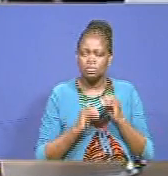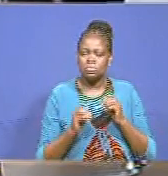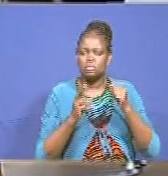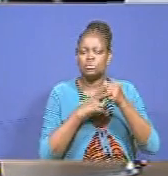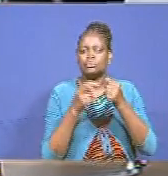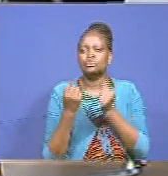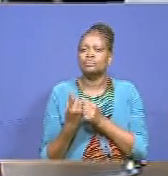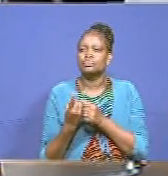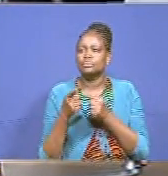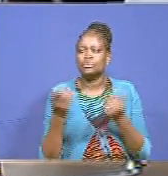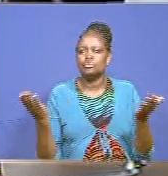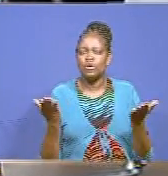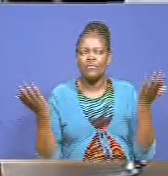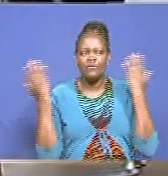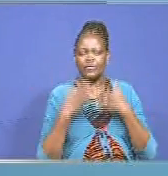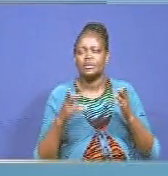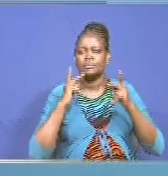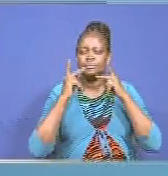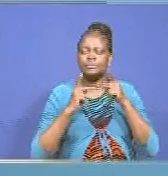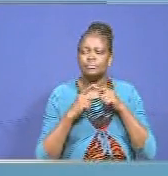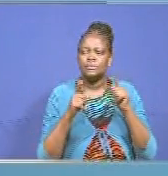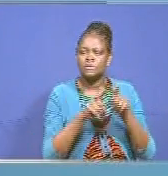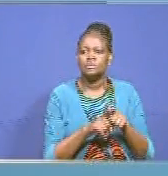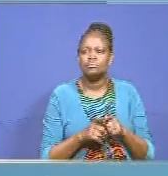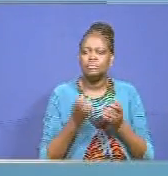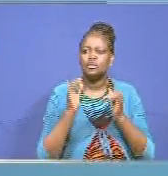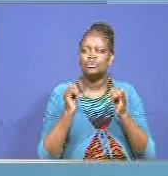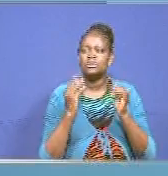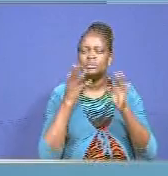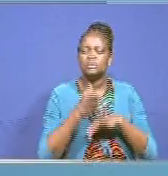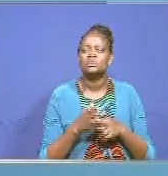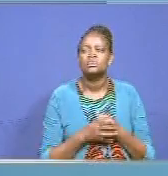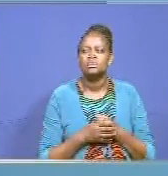November. This is where we put a cap on perspective, but of course, business news is up next, so stay tuned.